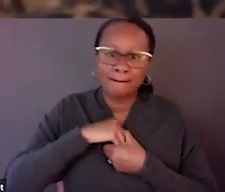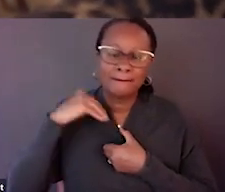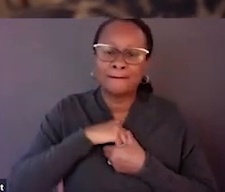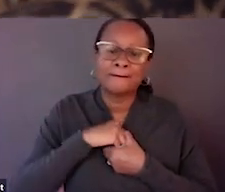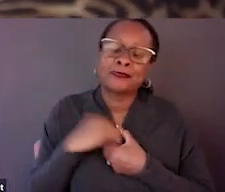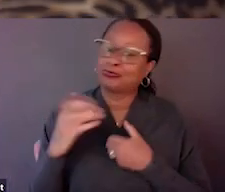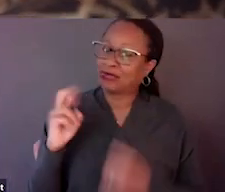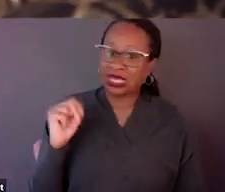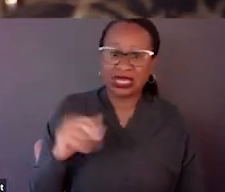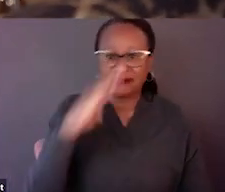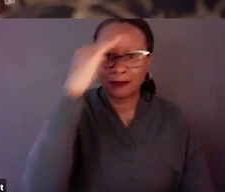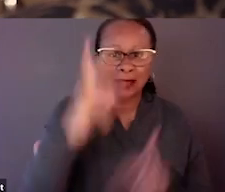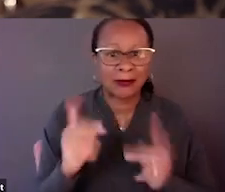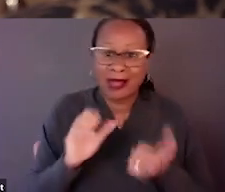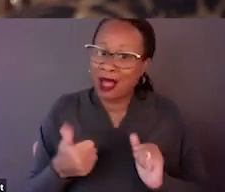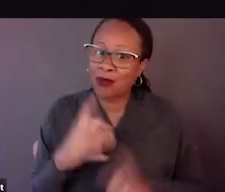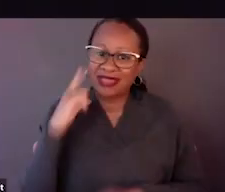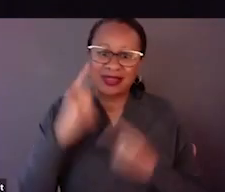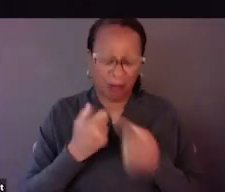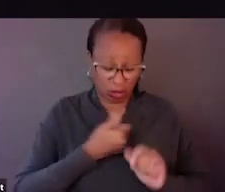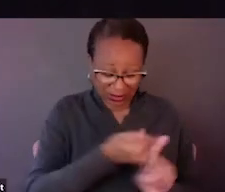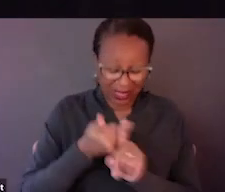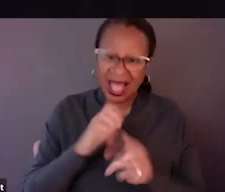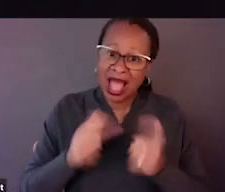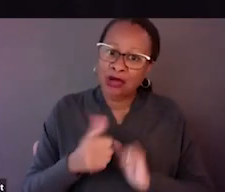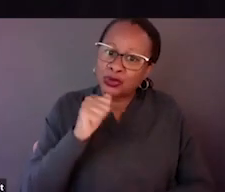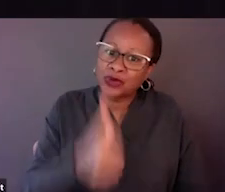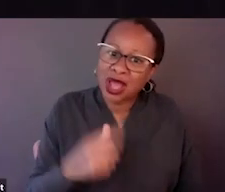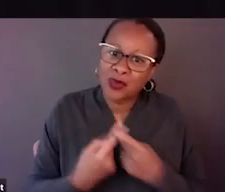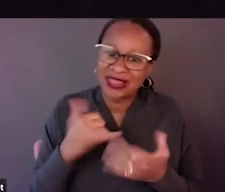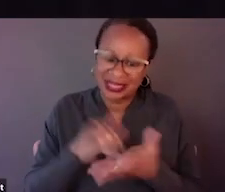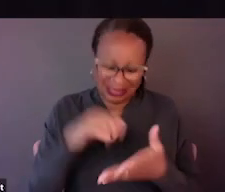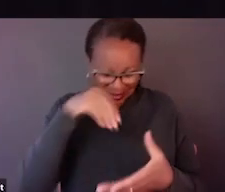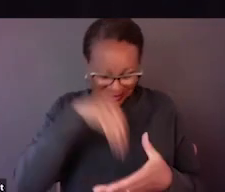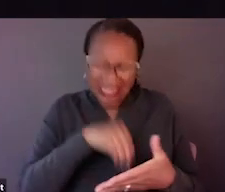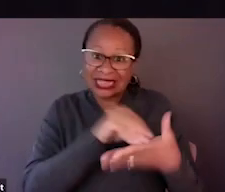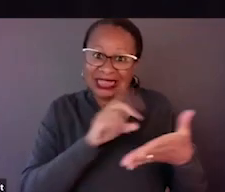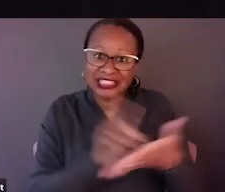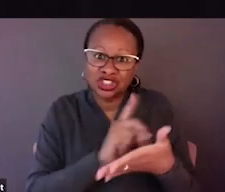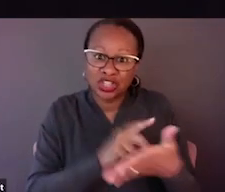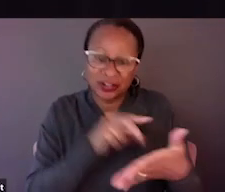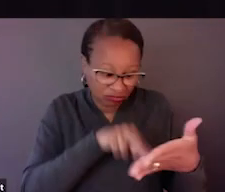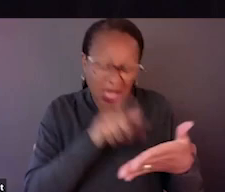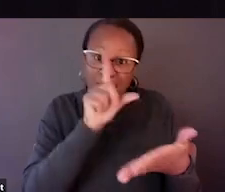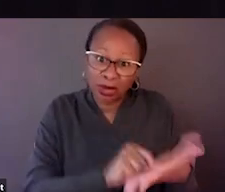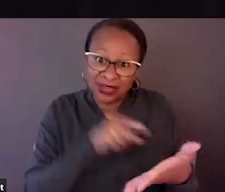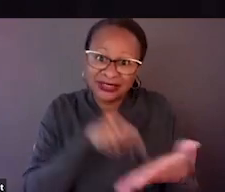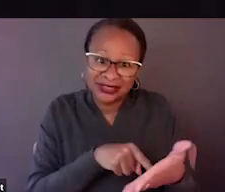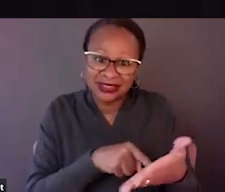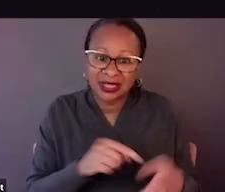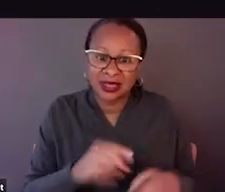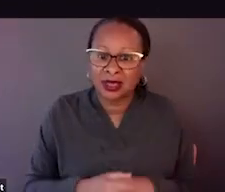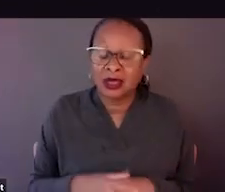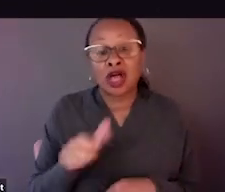even Black people, the way we think about ourselves. So how can you not when that's in the dictionary? And then this was the other, I made the movie. Right, and this was the